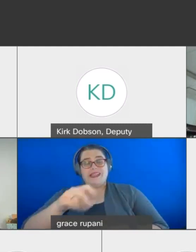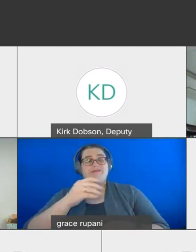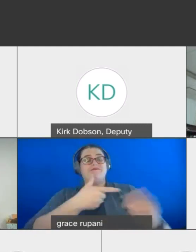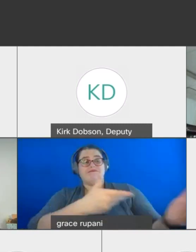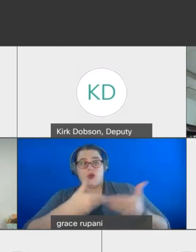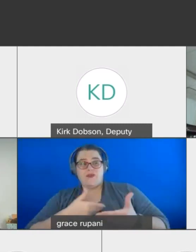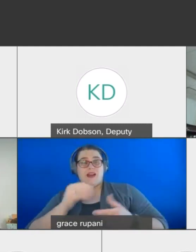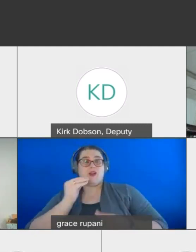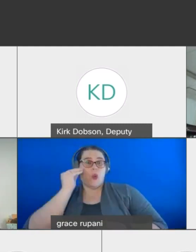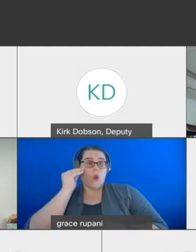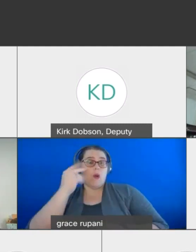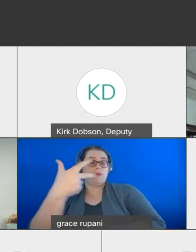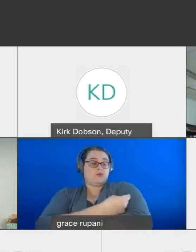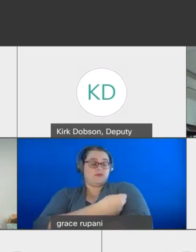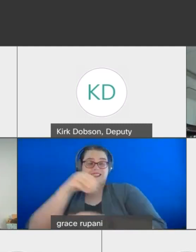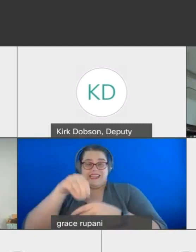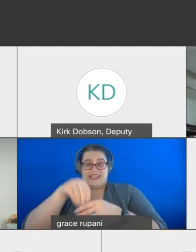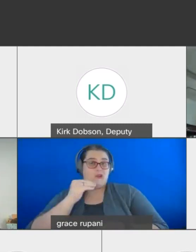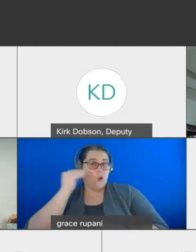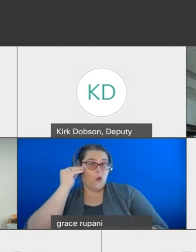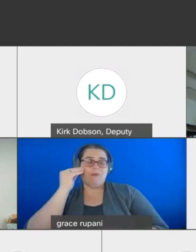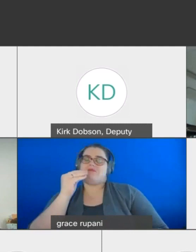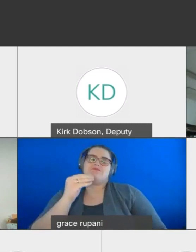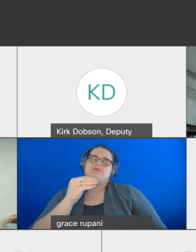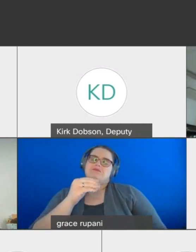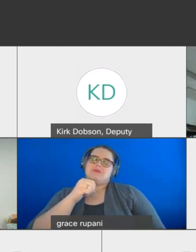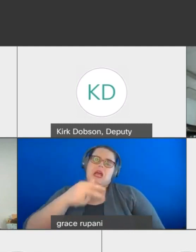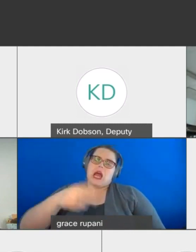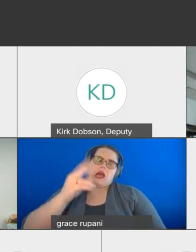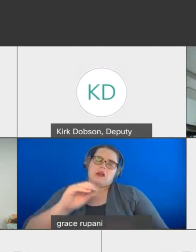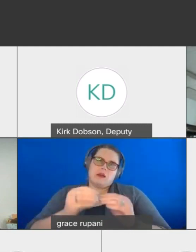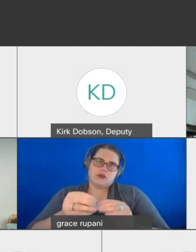That's correct, Dr. Reese. We began scheduling this week.